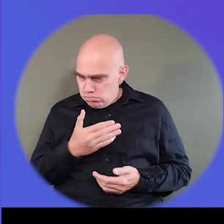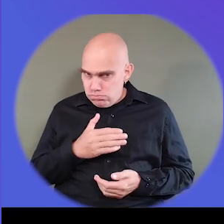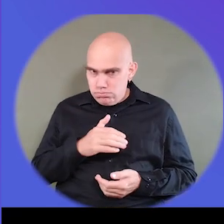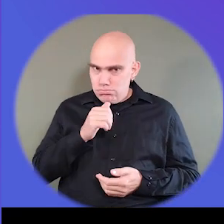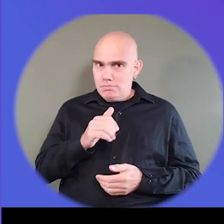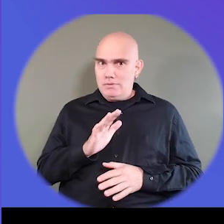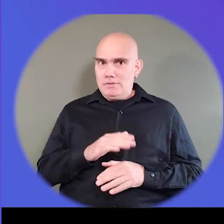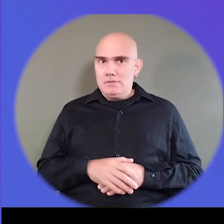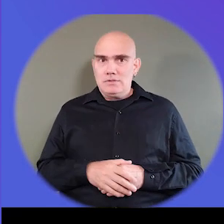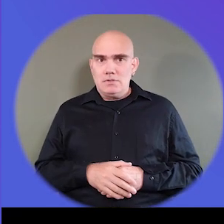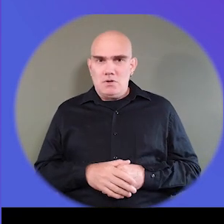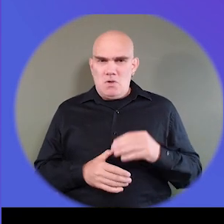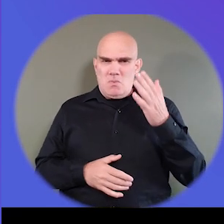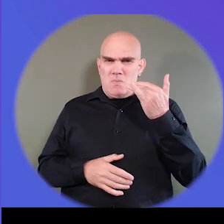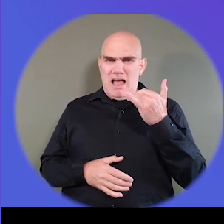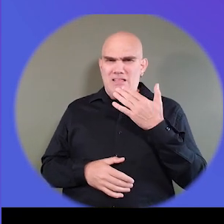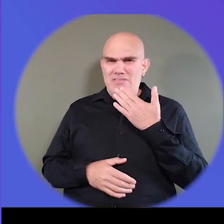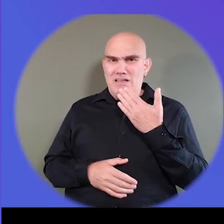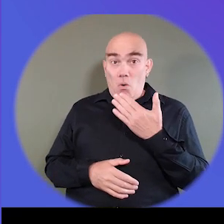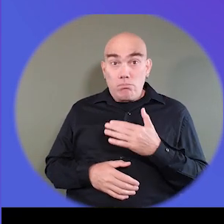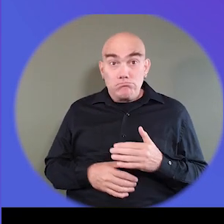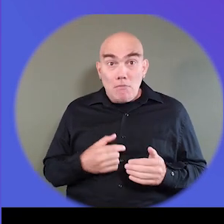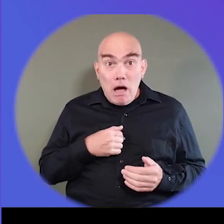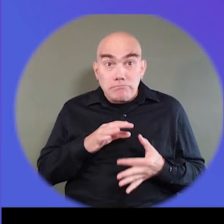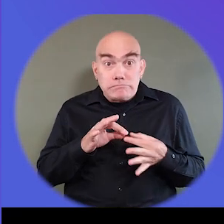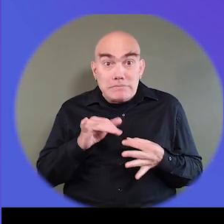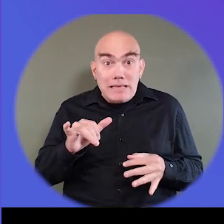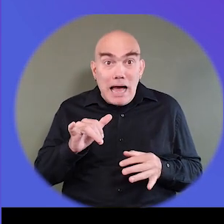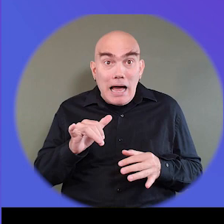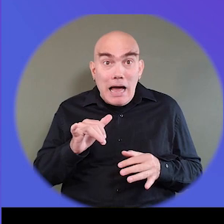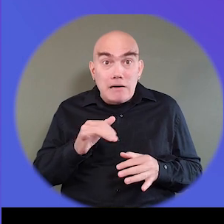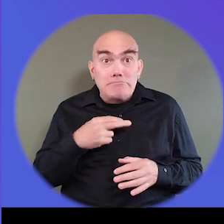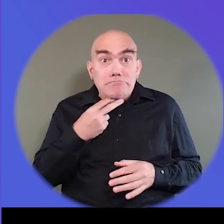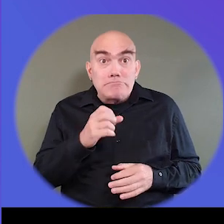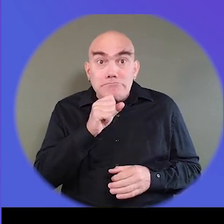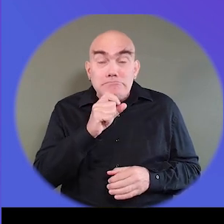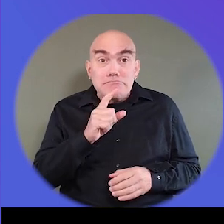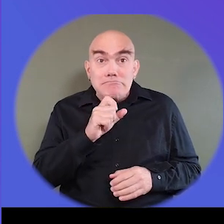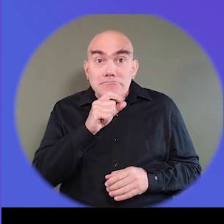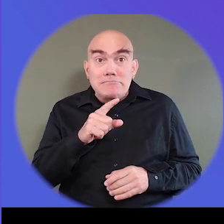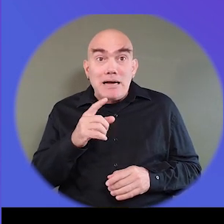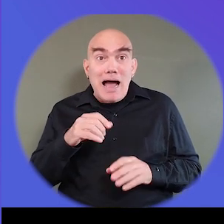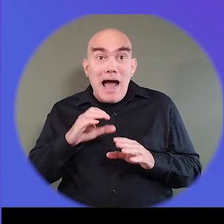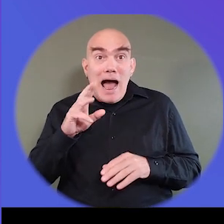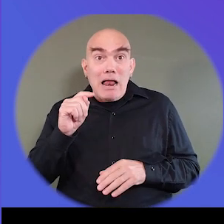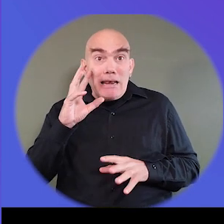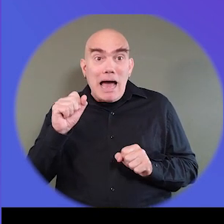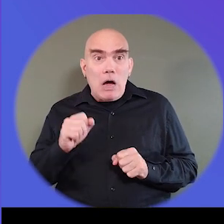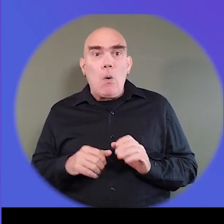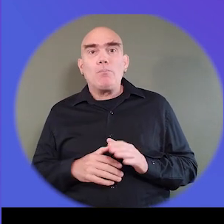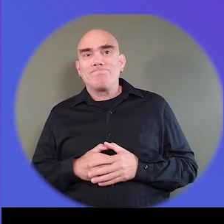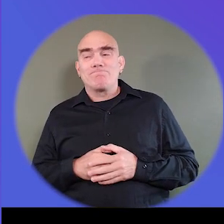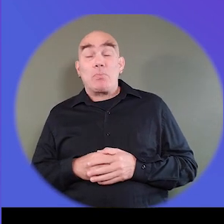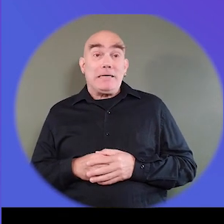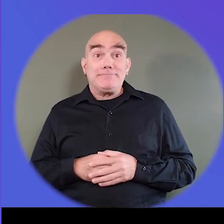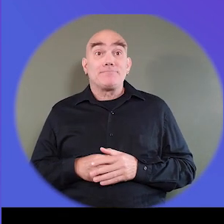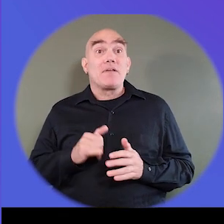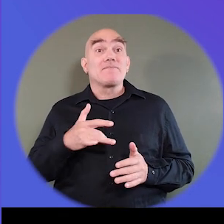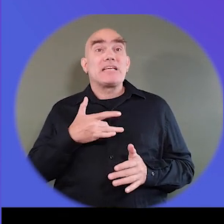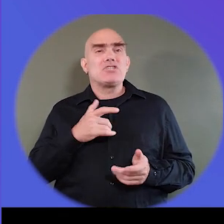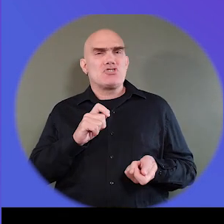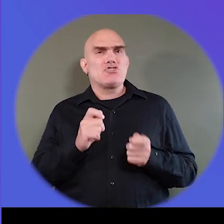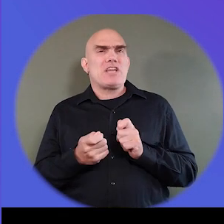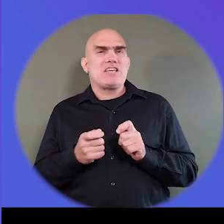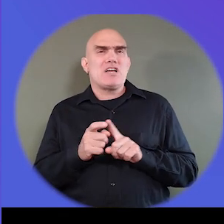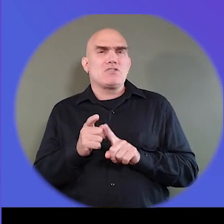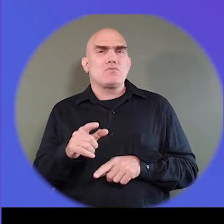goodness. Why thank goodness? Oh, did I say that out loud? The feelings